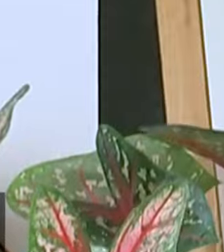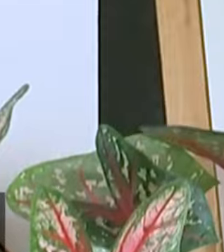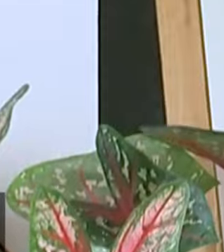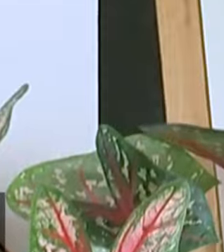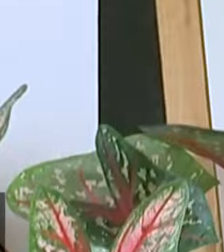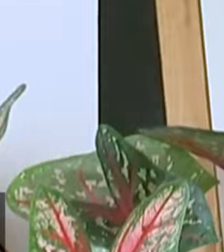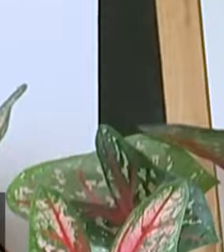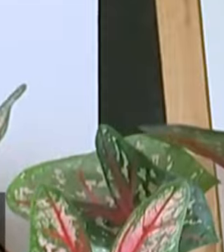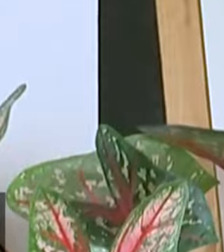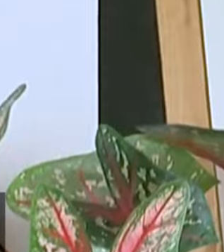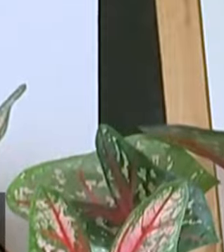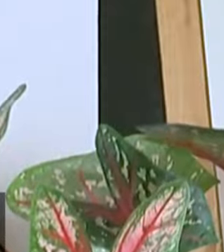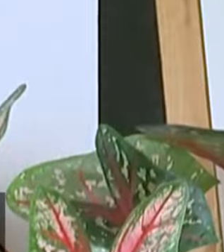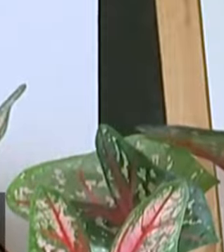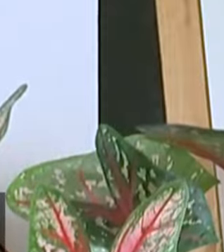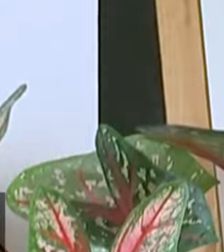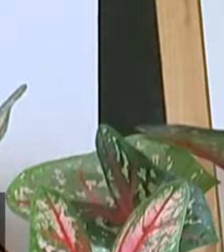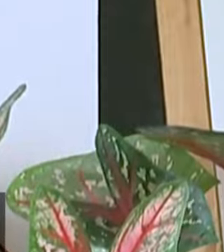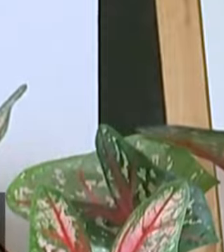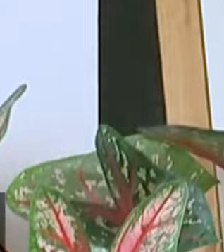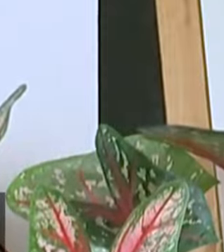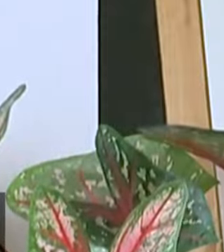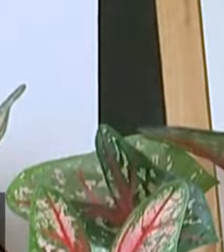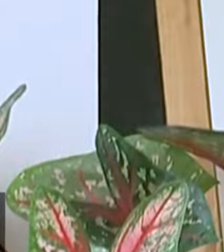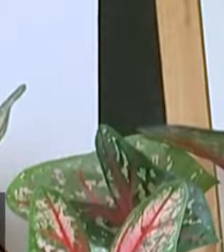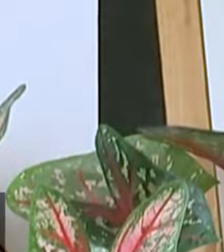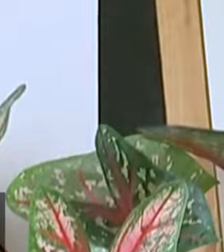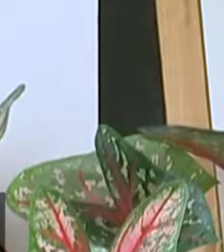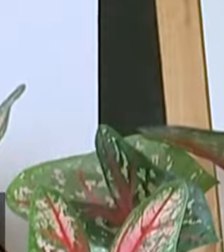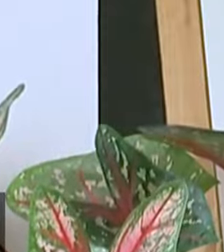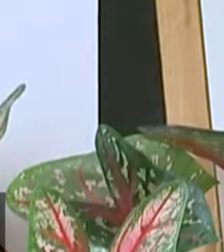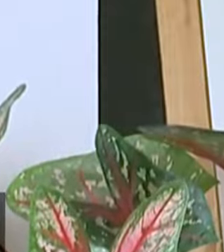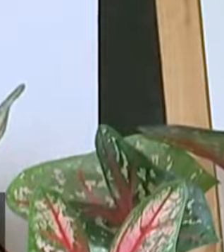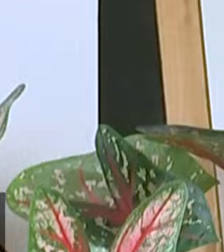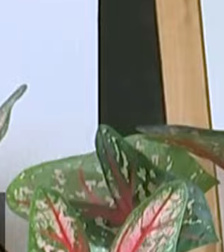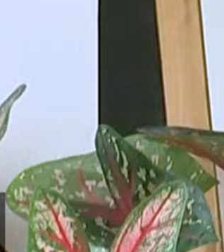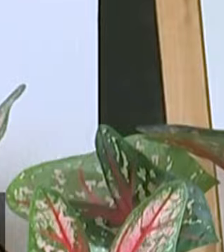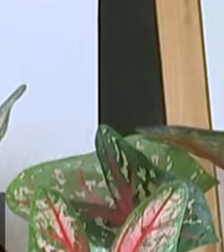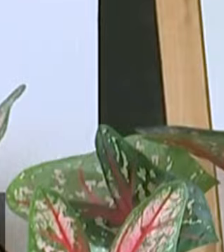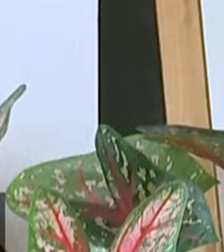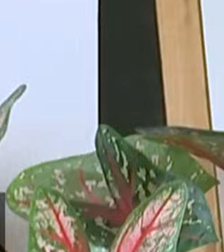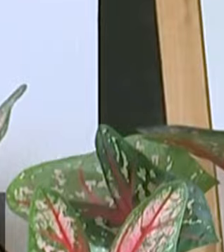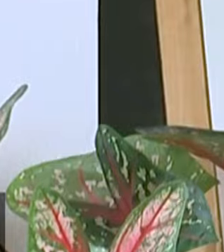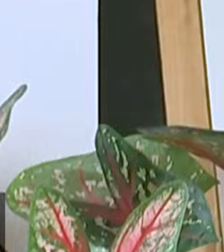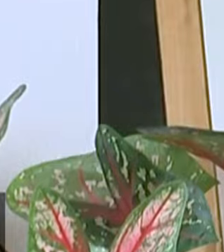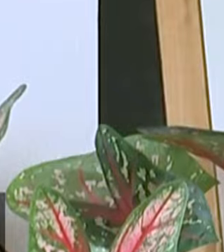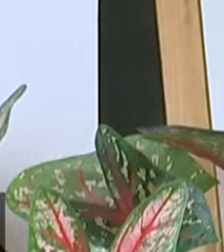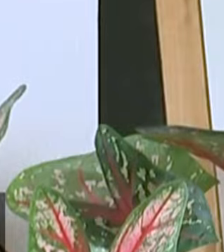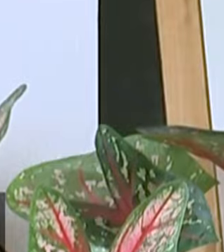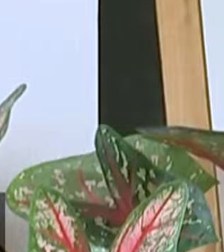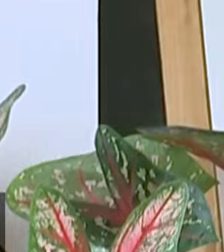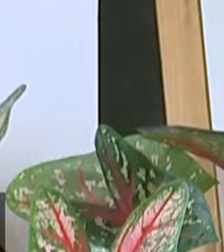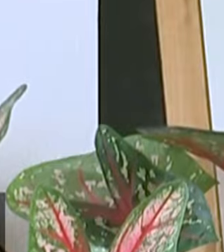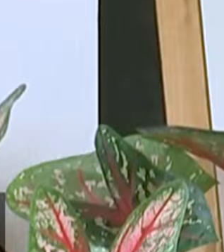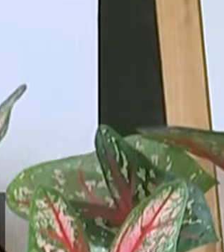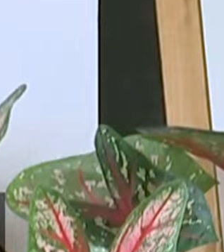of success stories, but one, the next village, one of the girl, she's working since 5 years in a 5-star